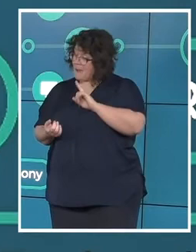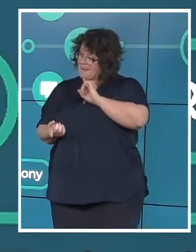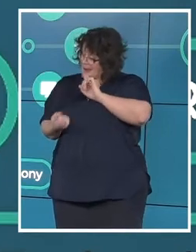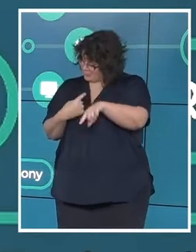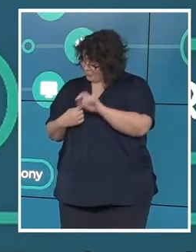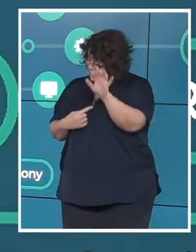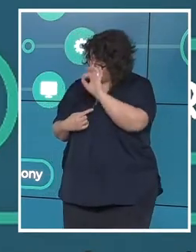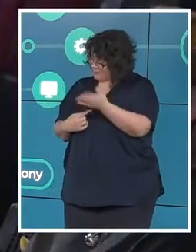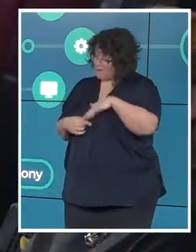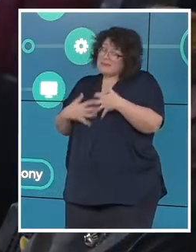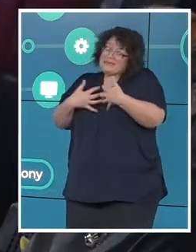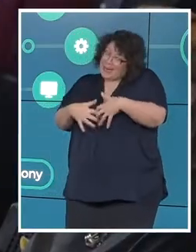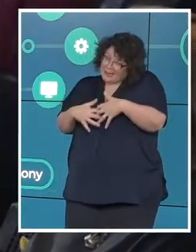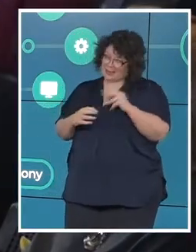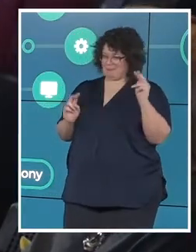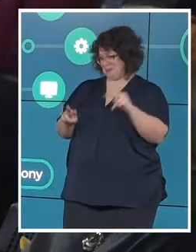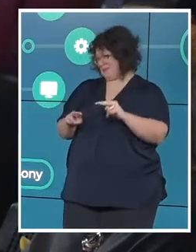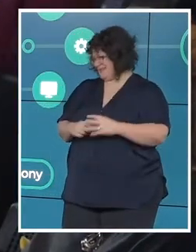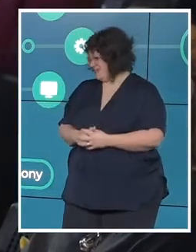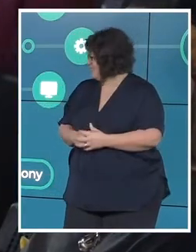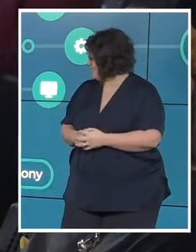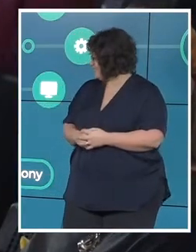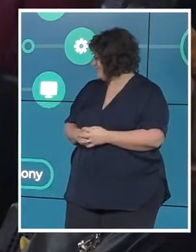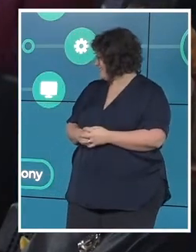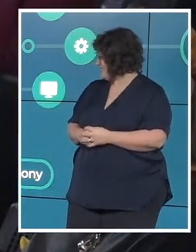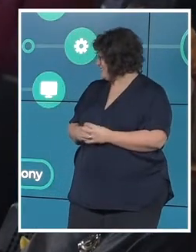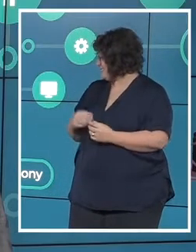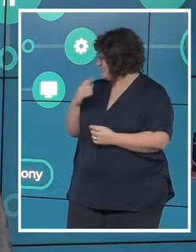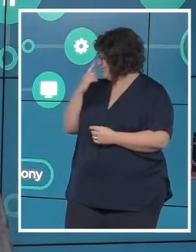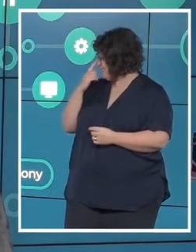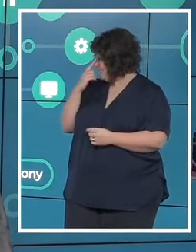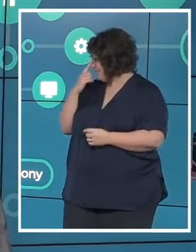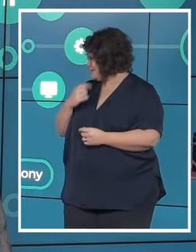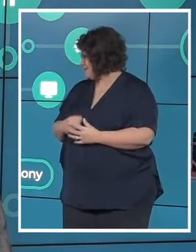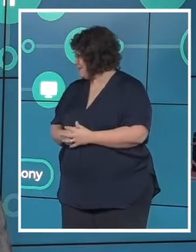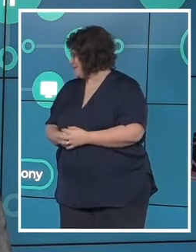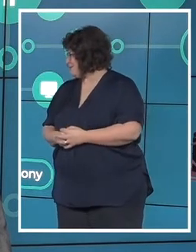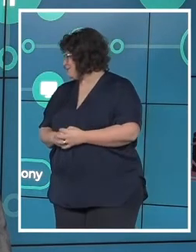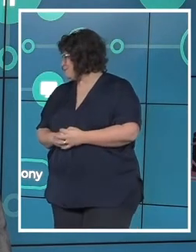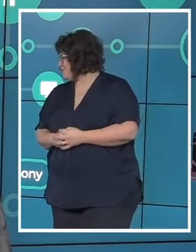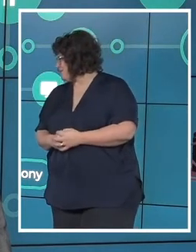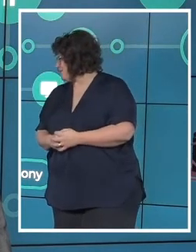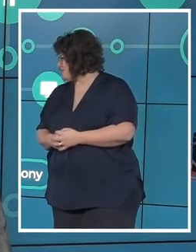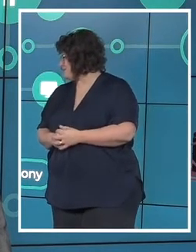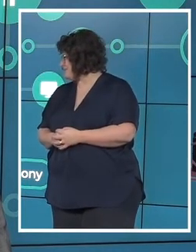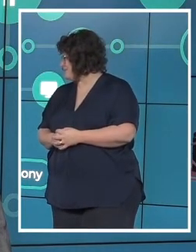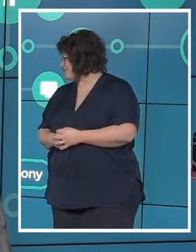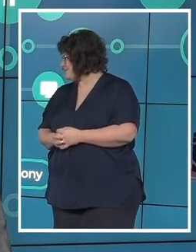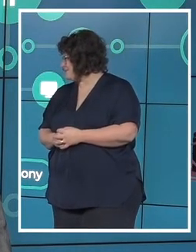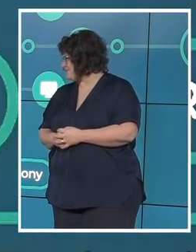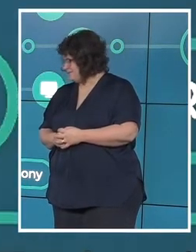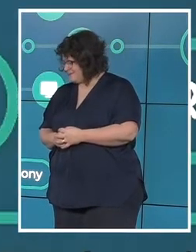So we want all services to be accessible to people